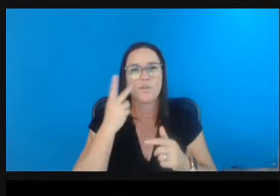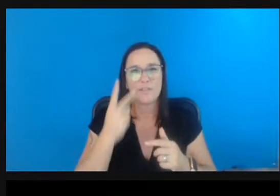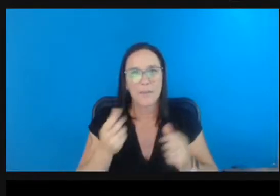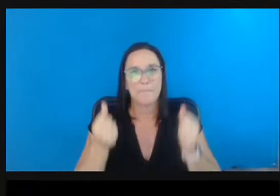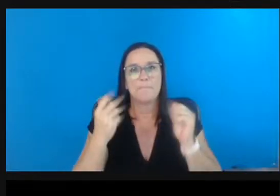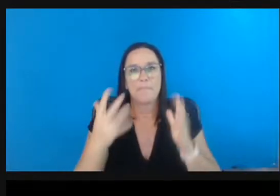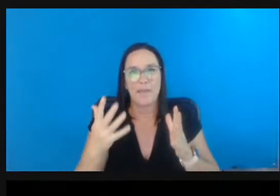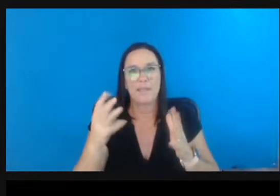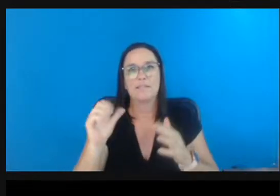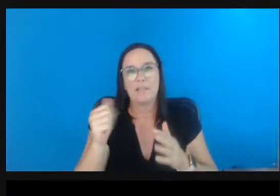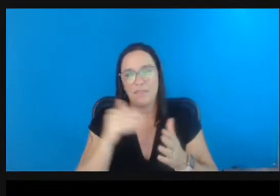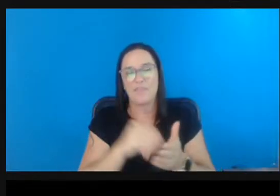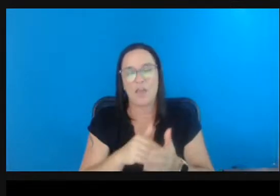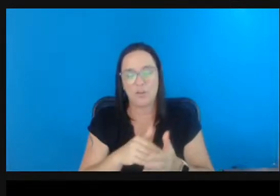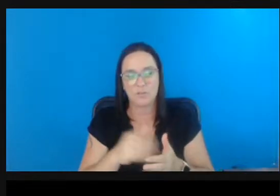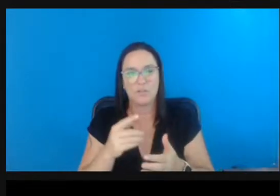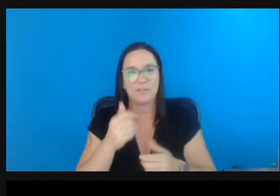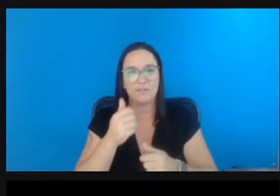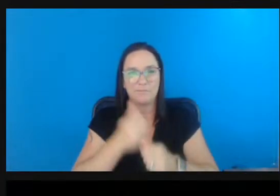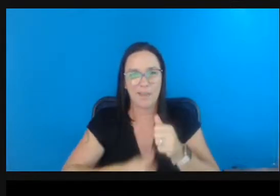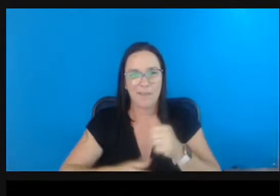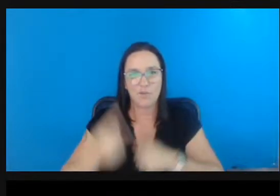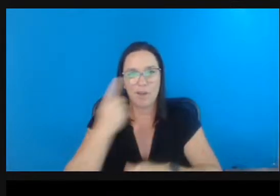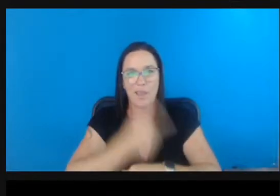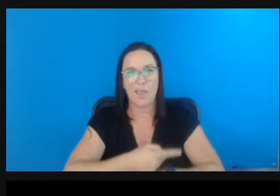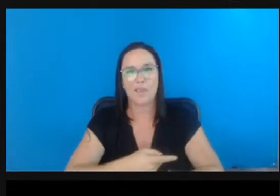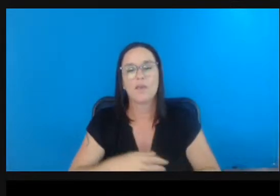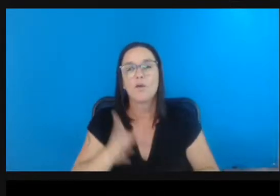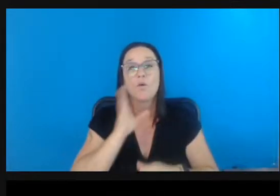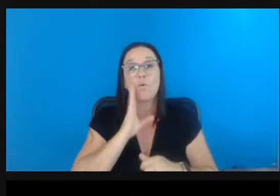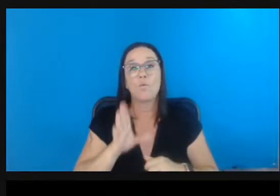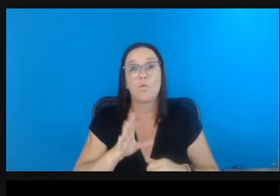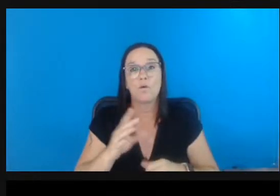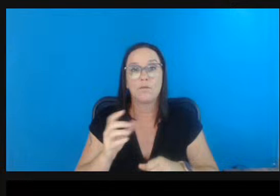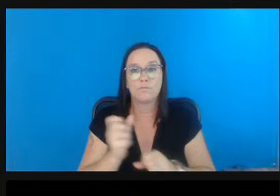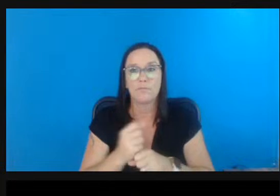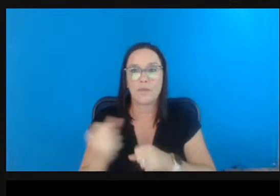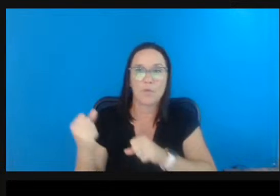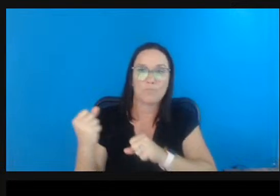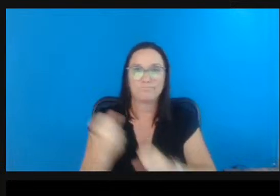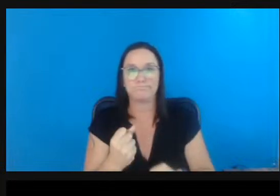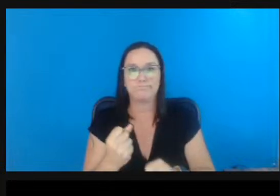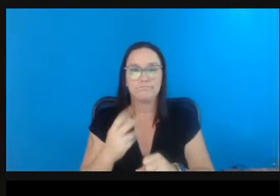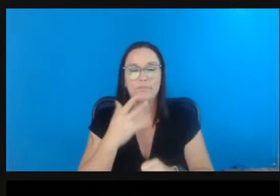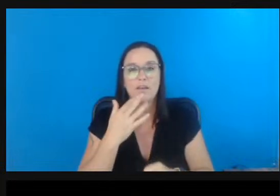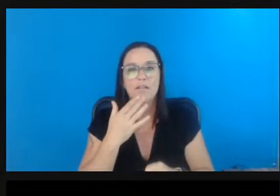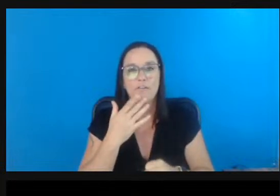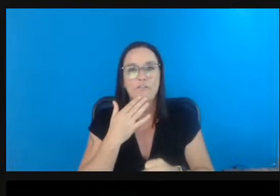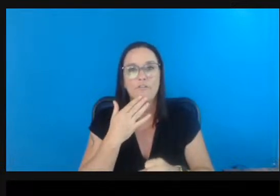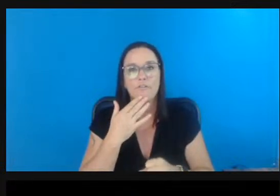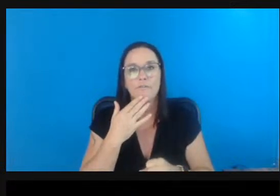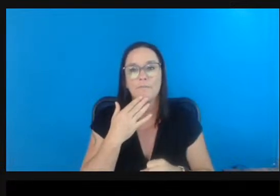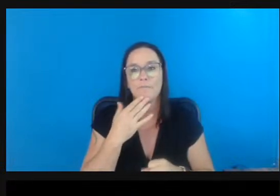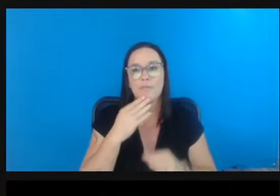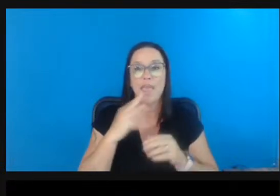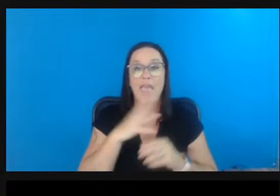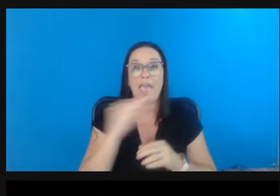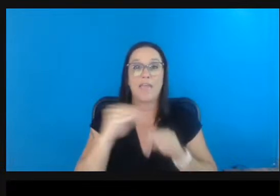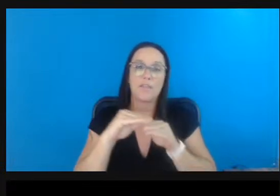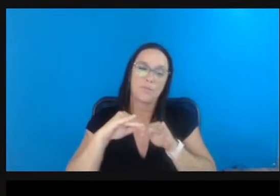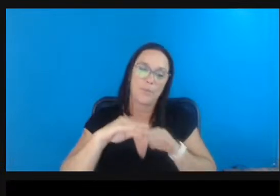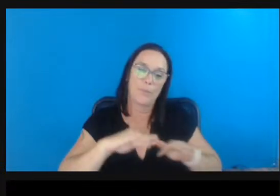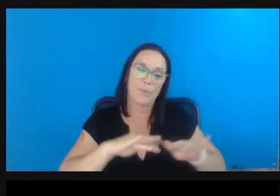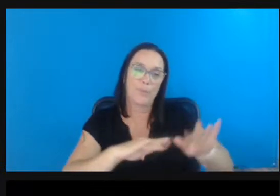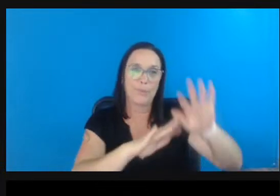day. And so that would intensify the color of this and distribution of this